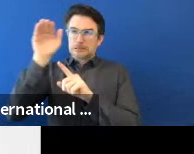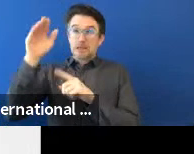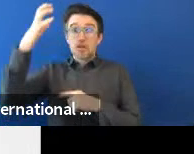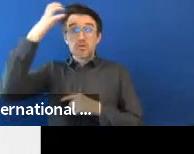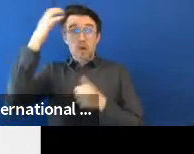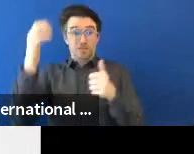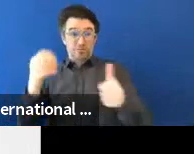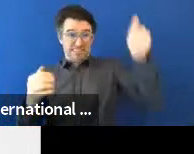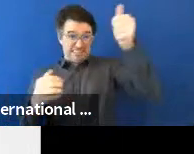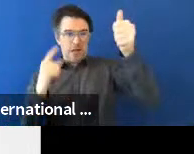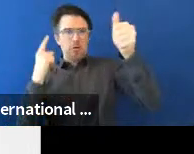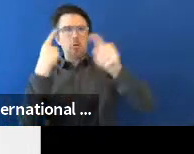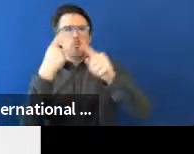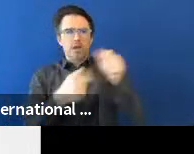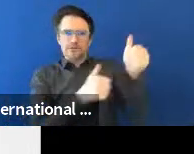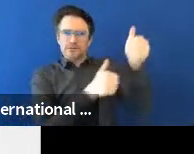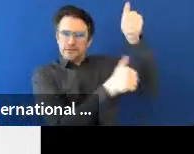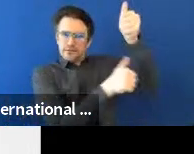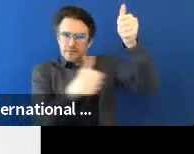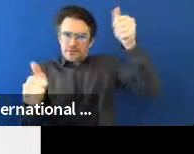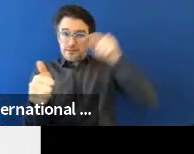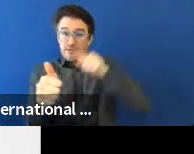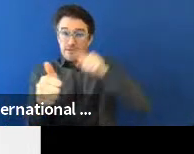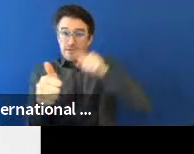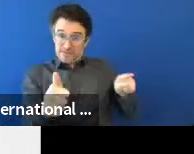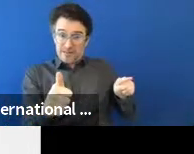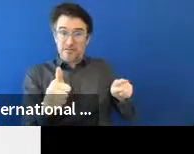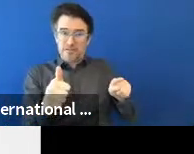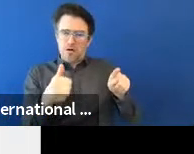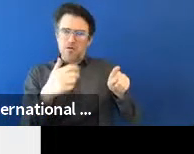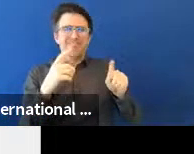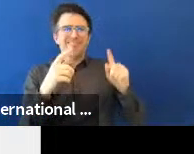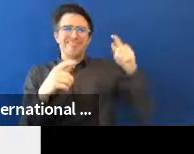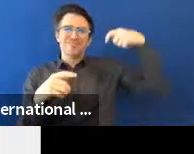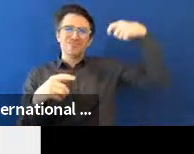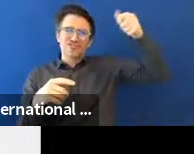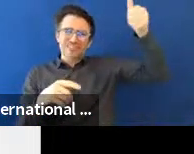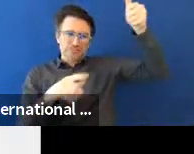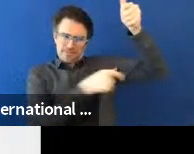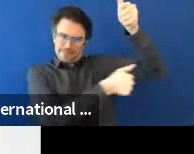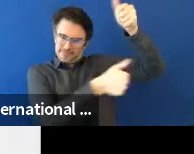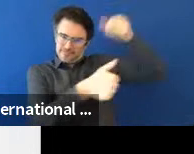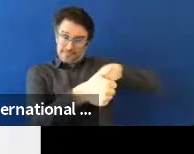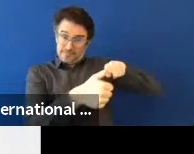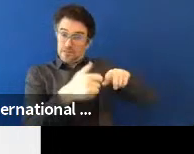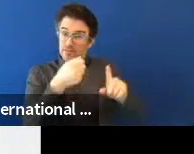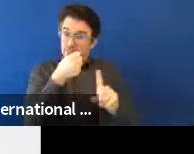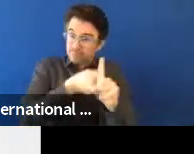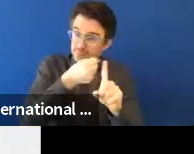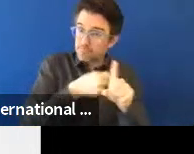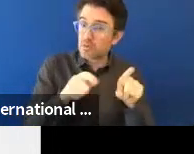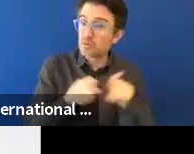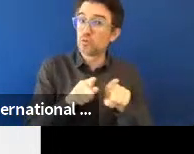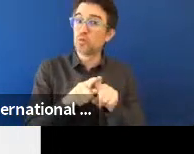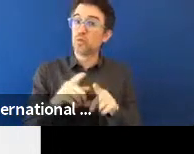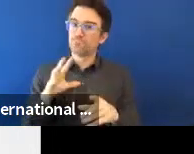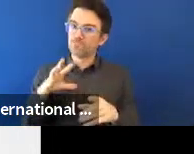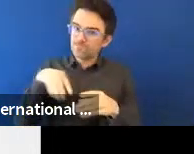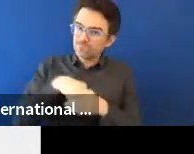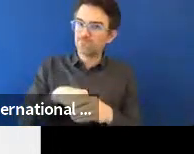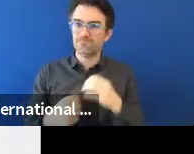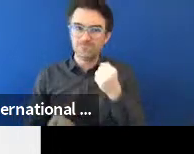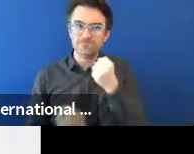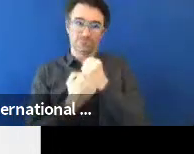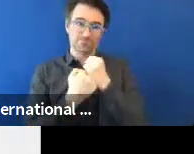Specific targets have also been set in the population-related national development plans. And China